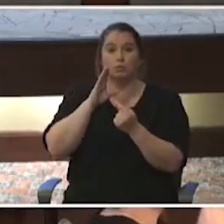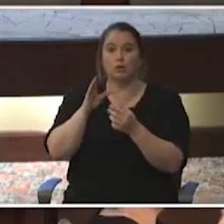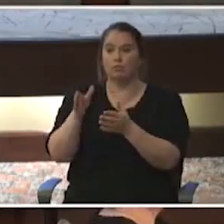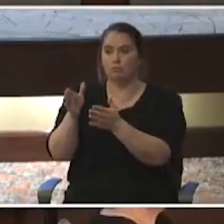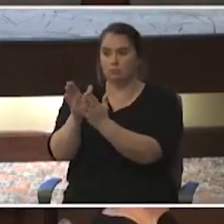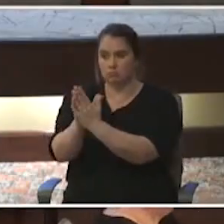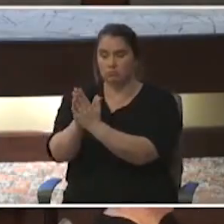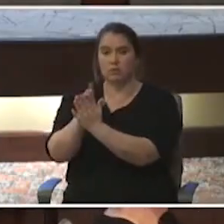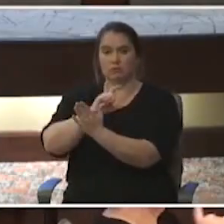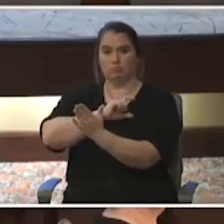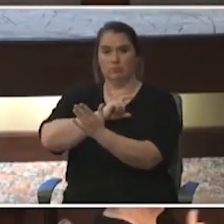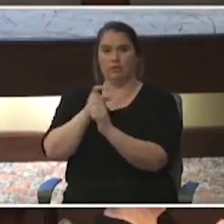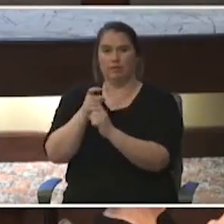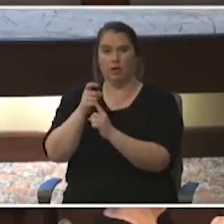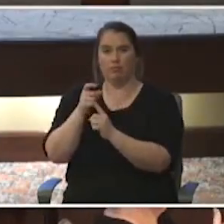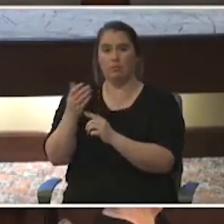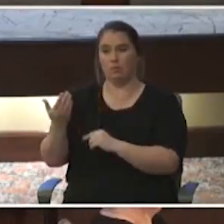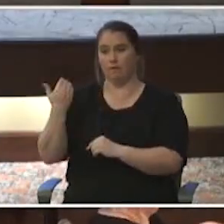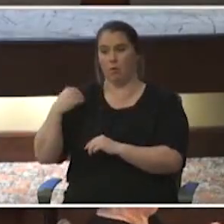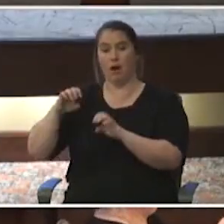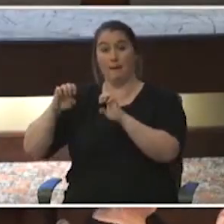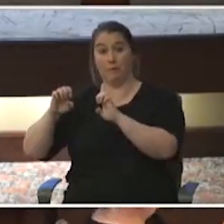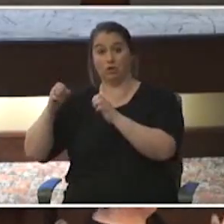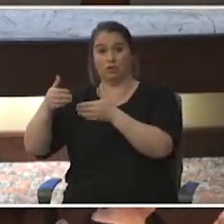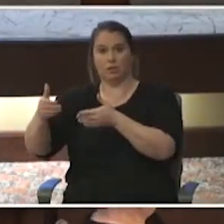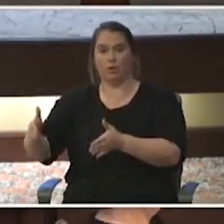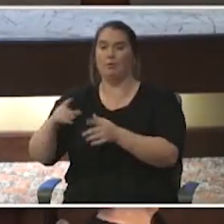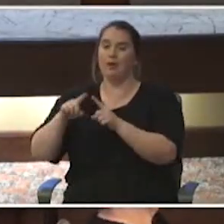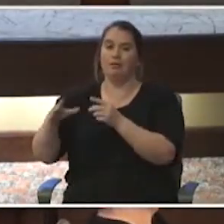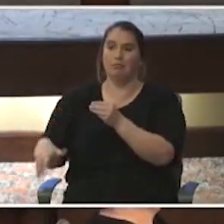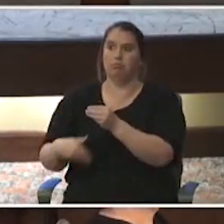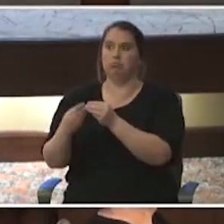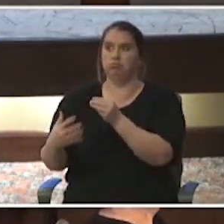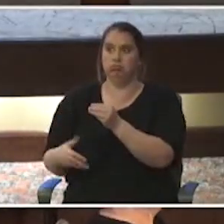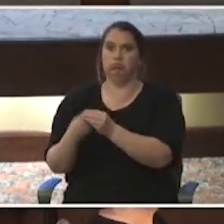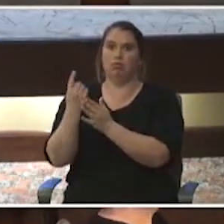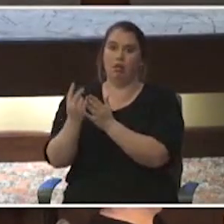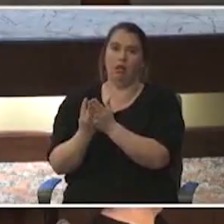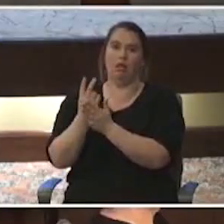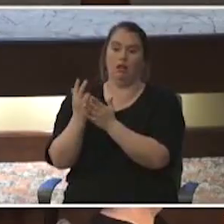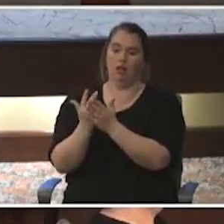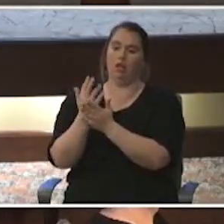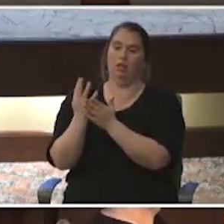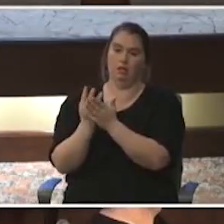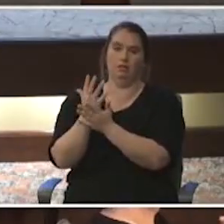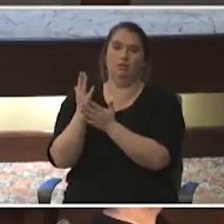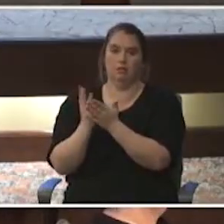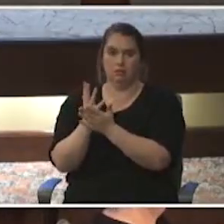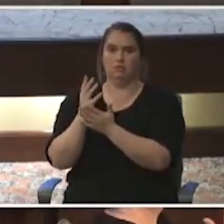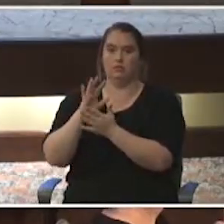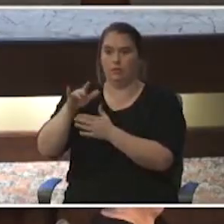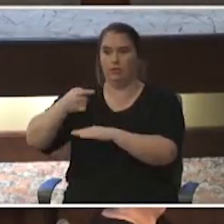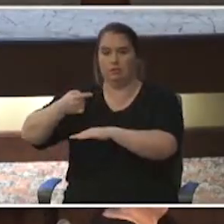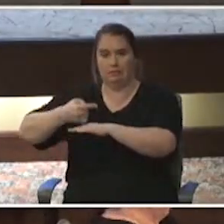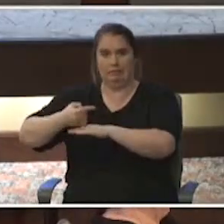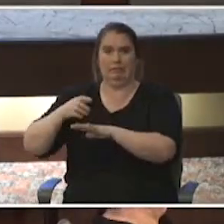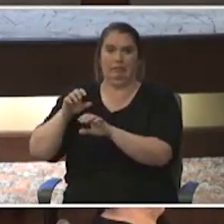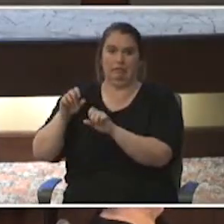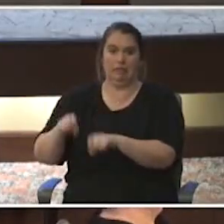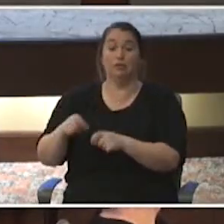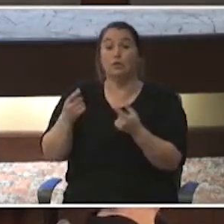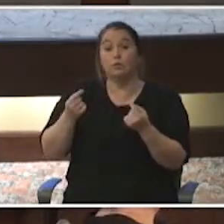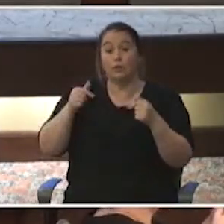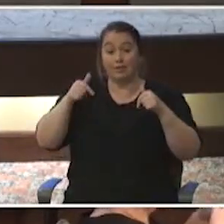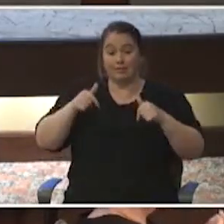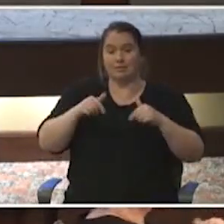the emergency rooms, and that can add hours to the officer's time. And so what this does is it allows basic